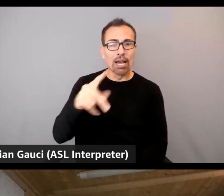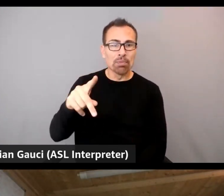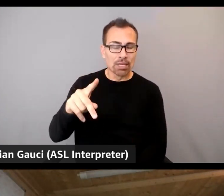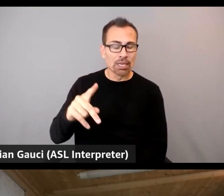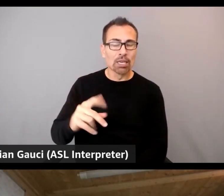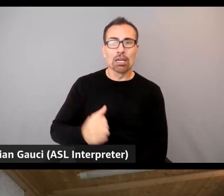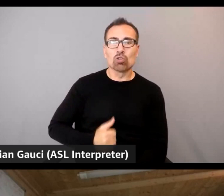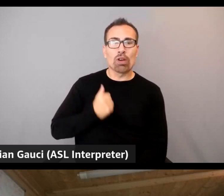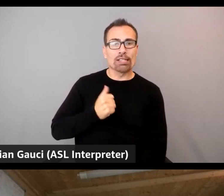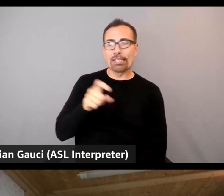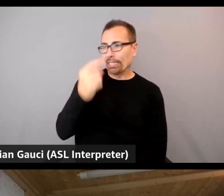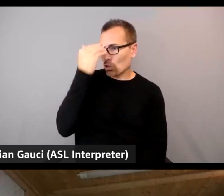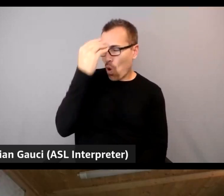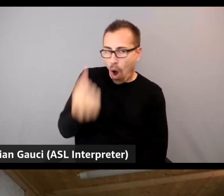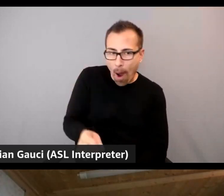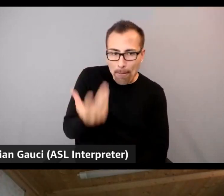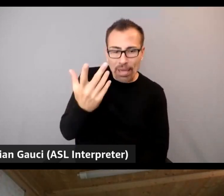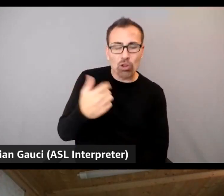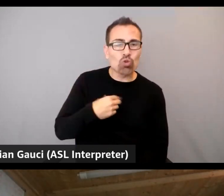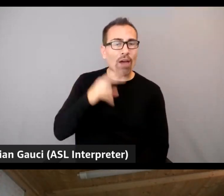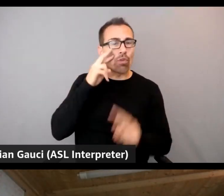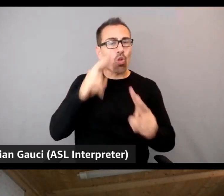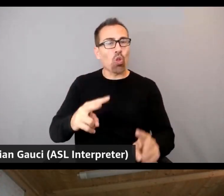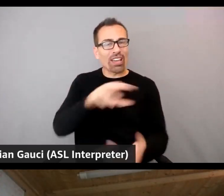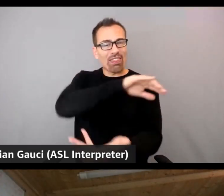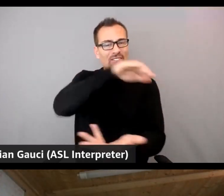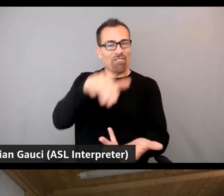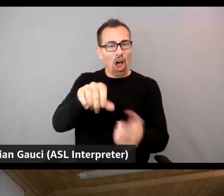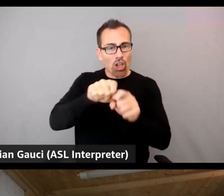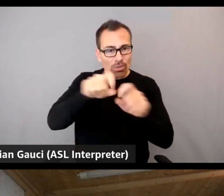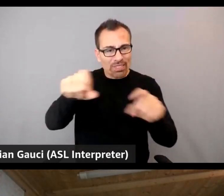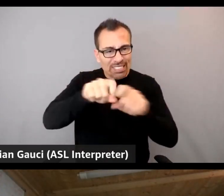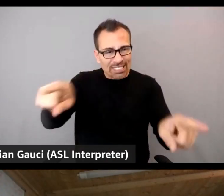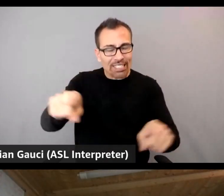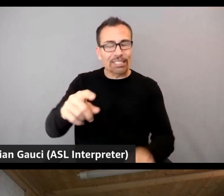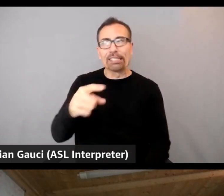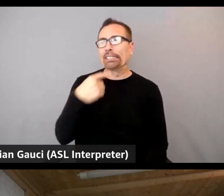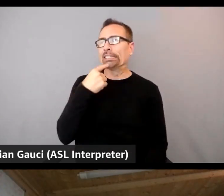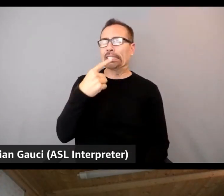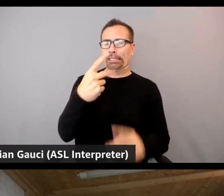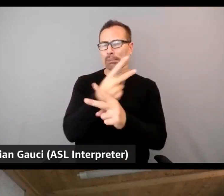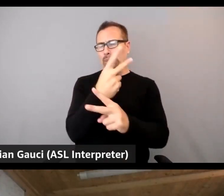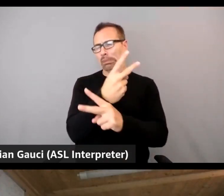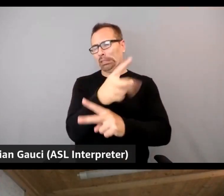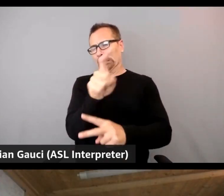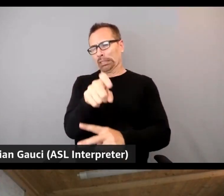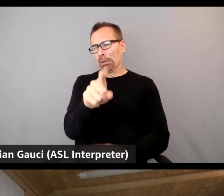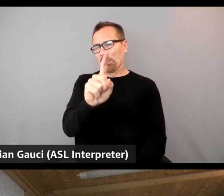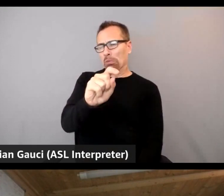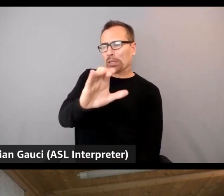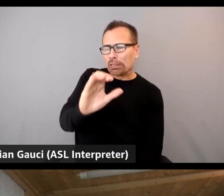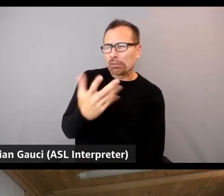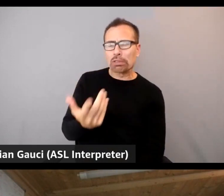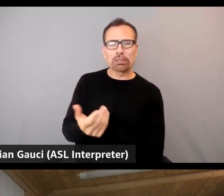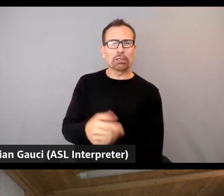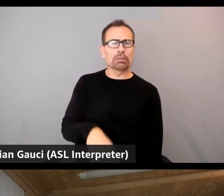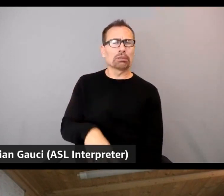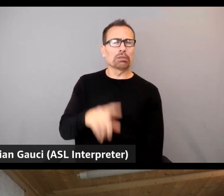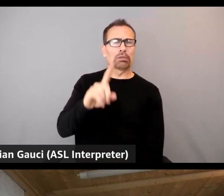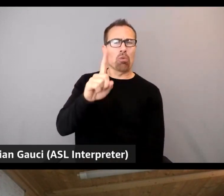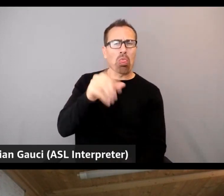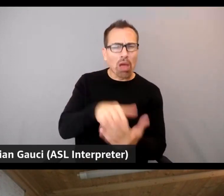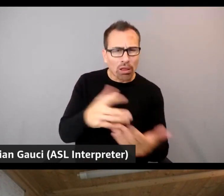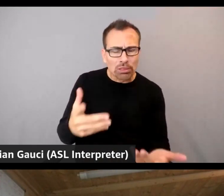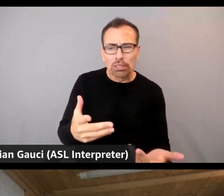got to look at the volume of sending. You got to do this math to say I probably need 100 IPs, 10 IPs, 20 IPs, and even that math